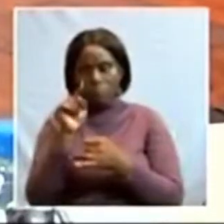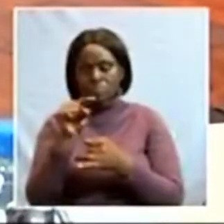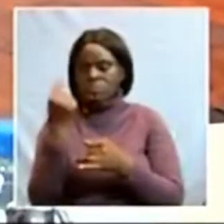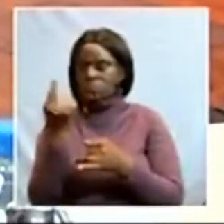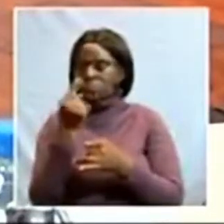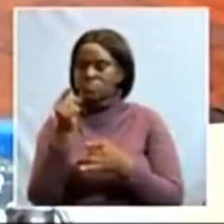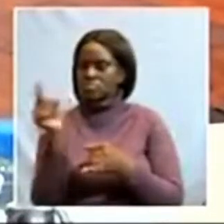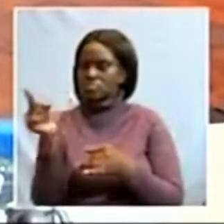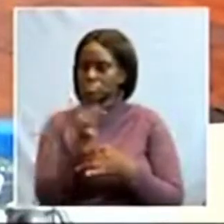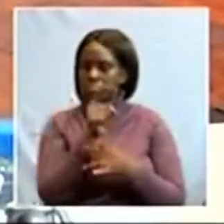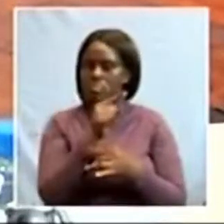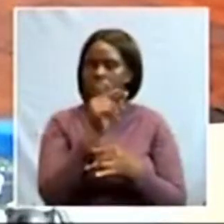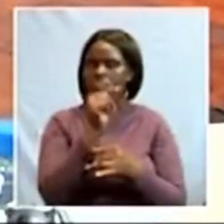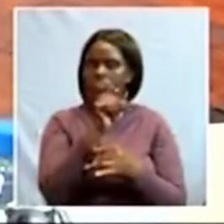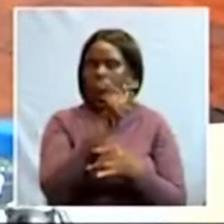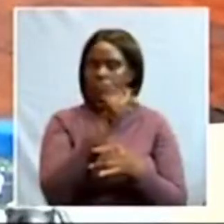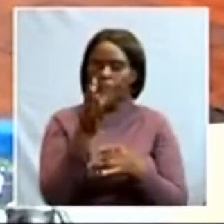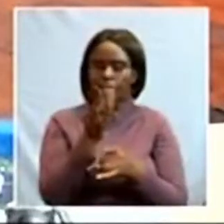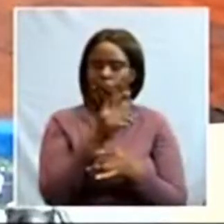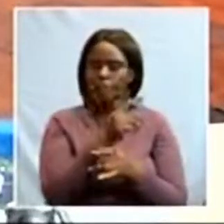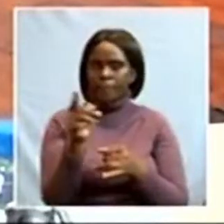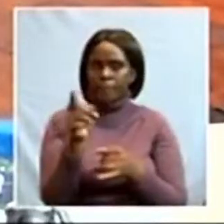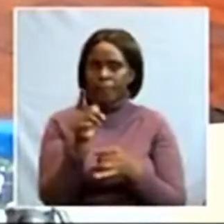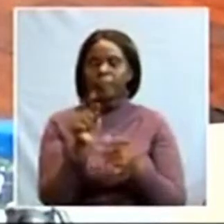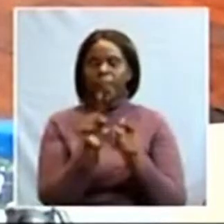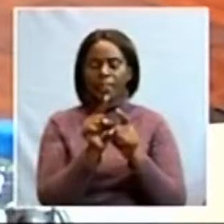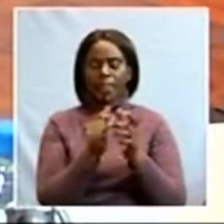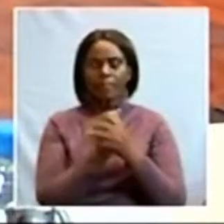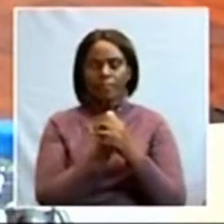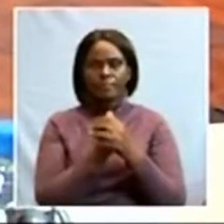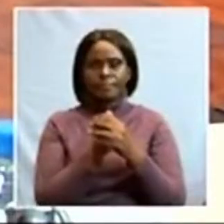usually are one-off